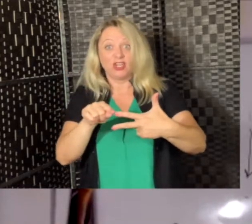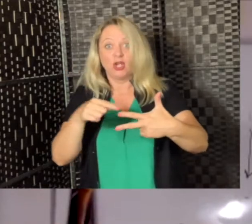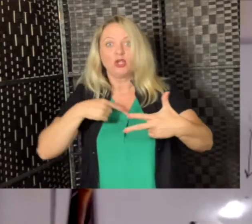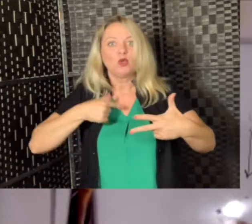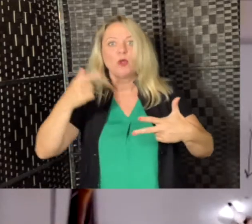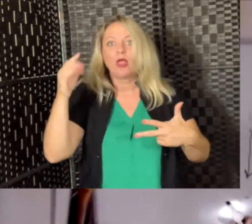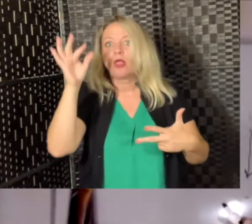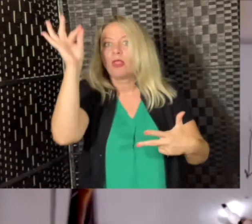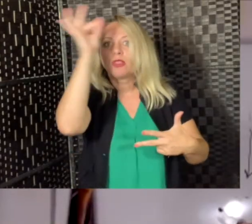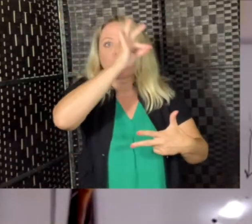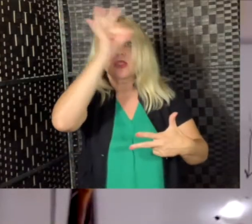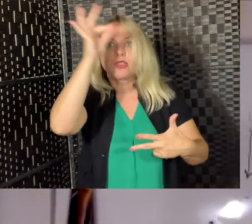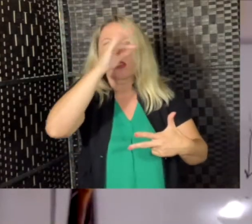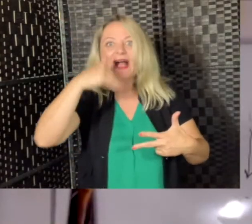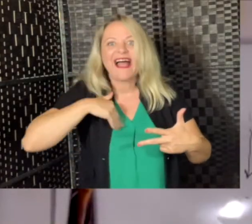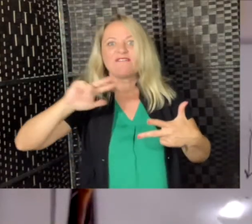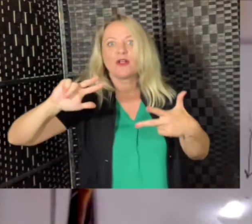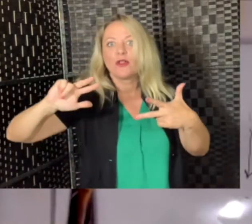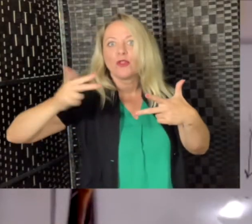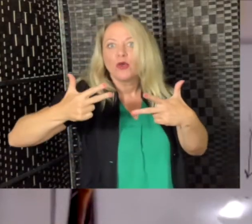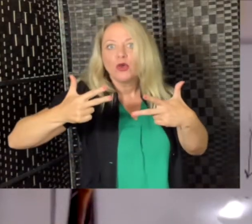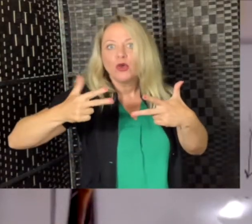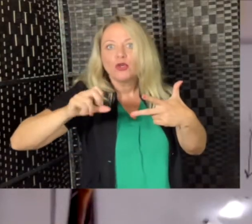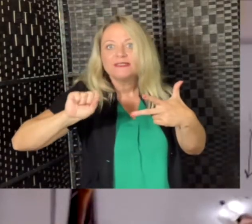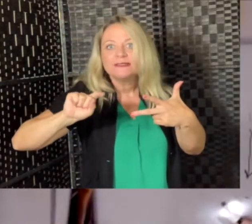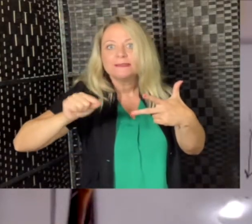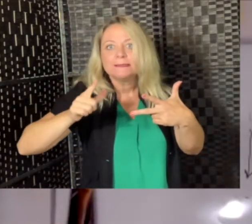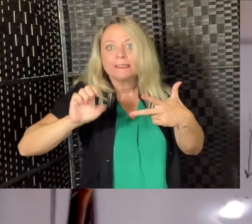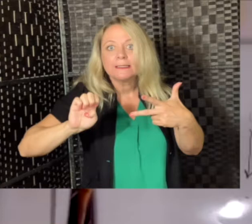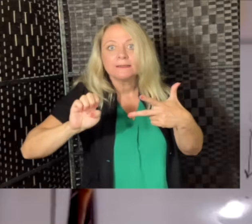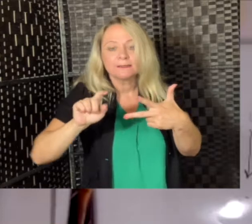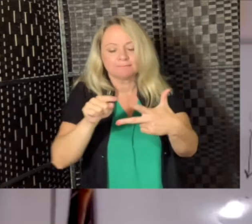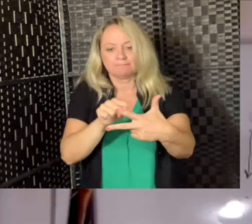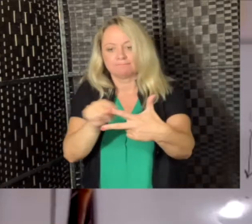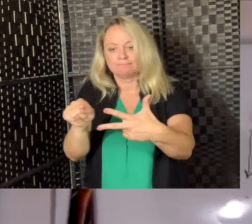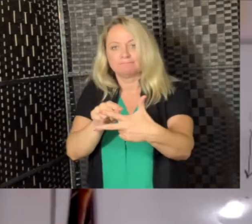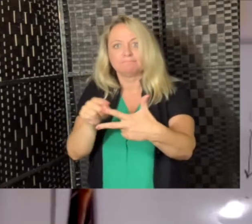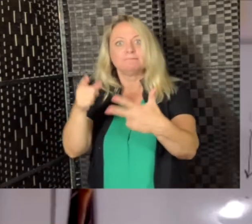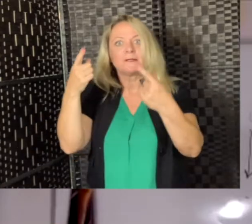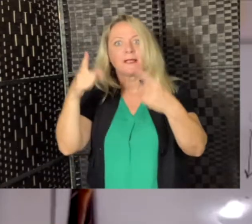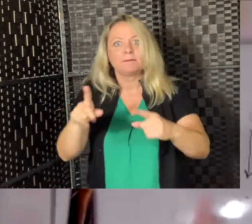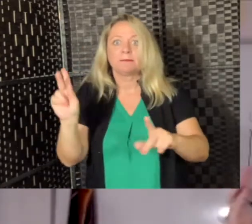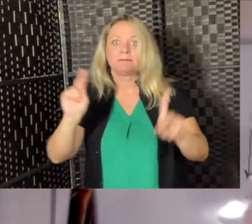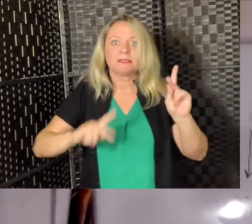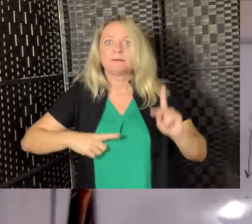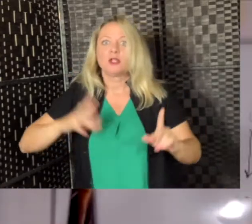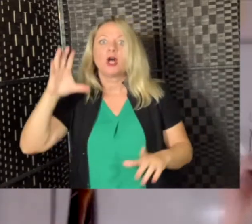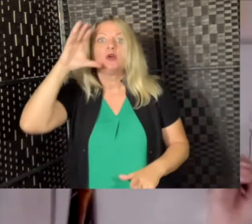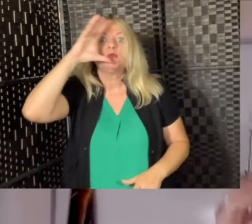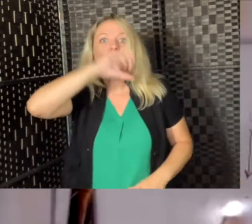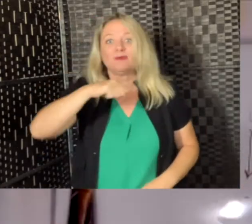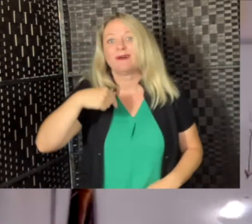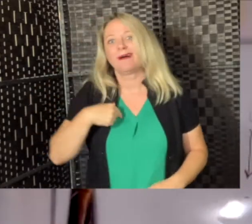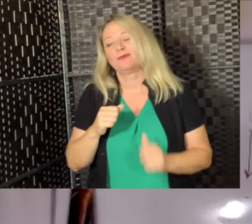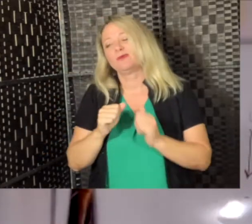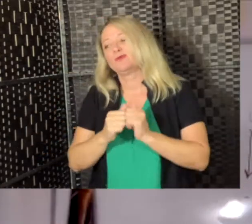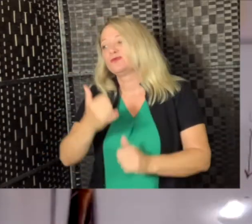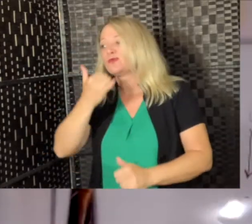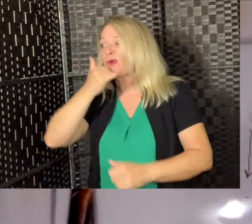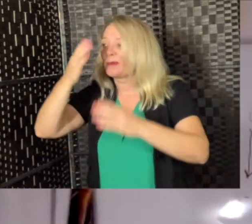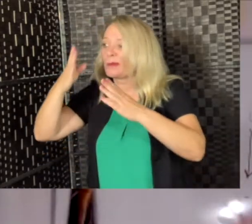people is that there is a conclusion. I'm with the wrong person, a wrong